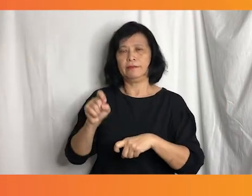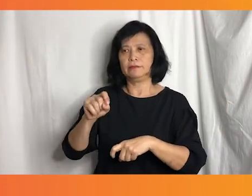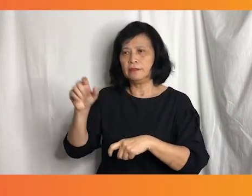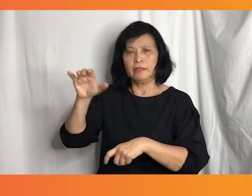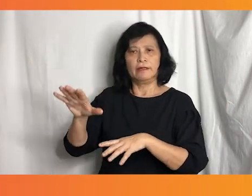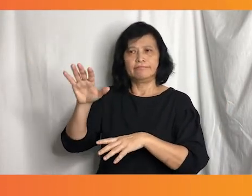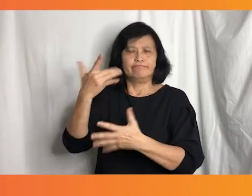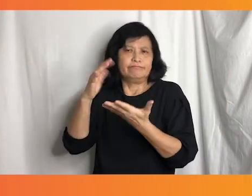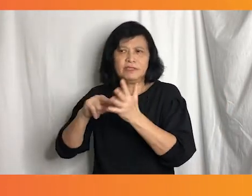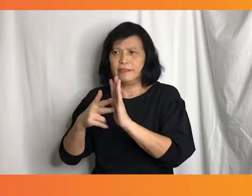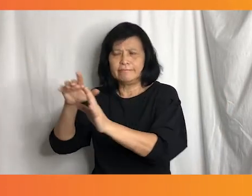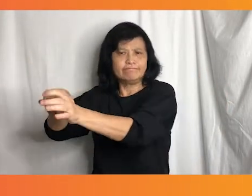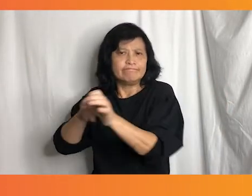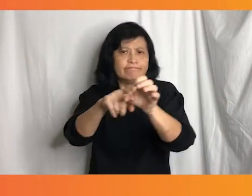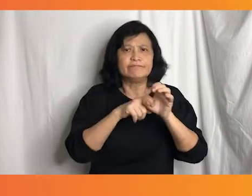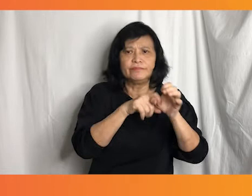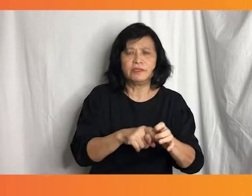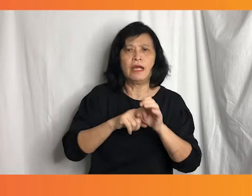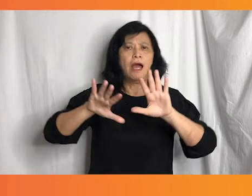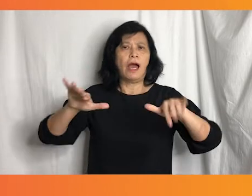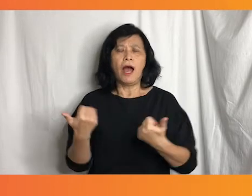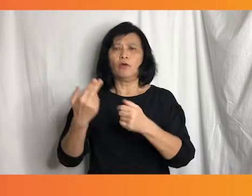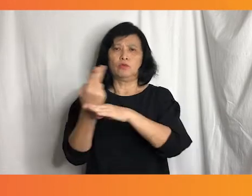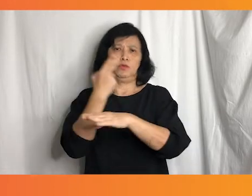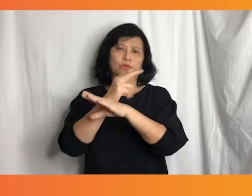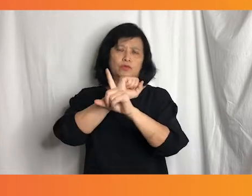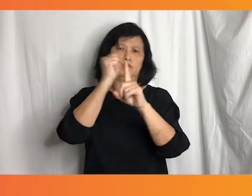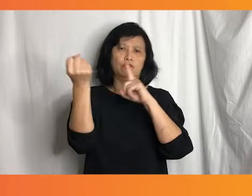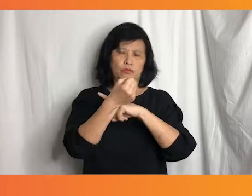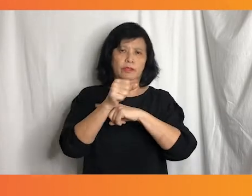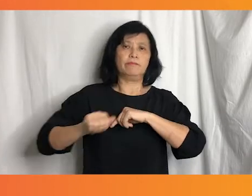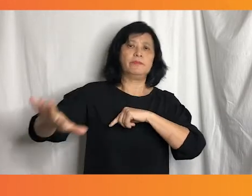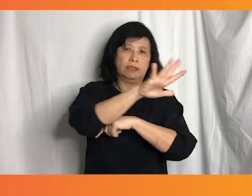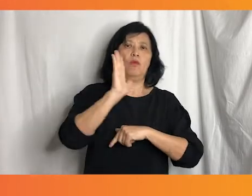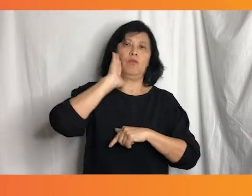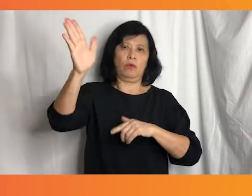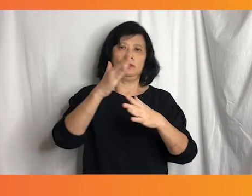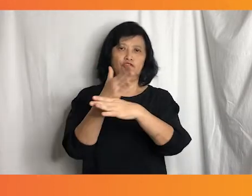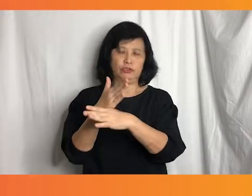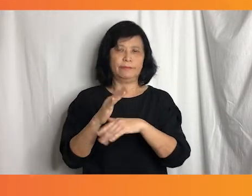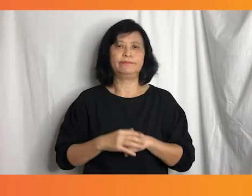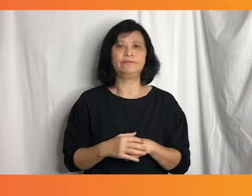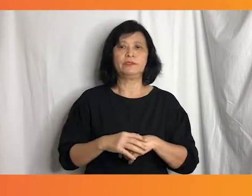the student population and audiences through the public platform like social media, so which later I will share with you. Okay, and last year